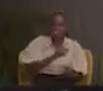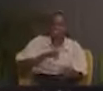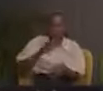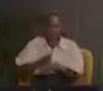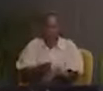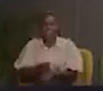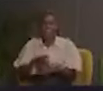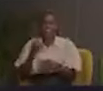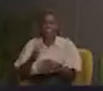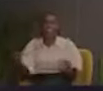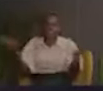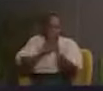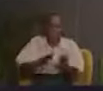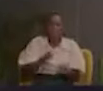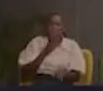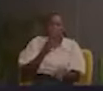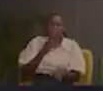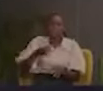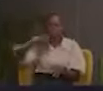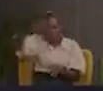lions, obtained promises.